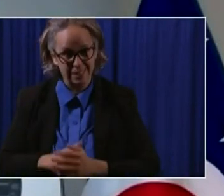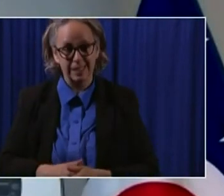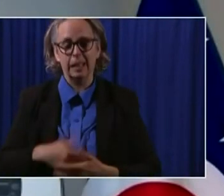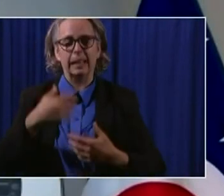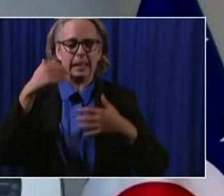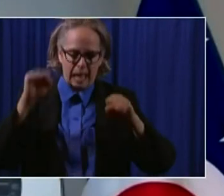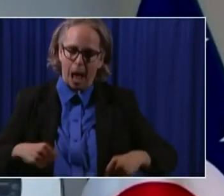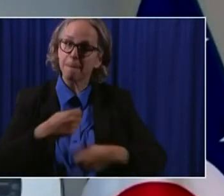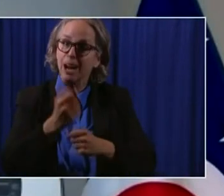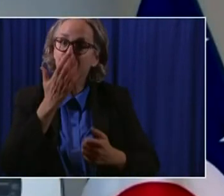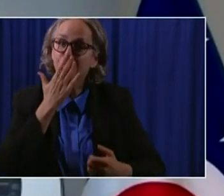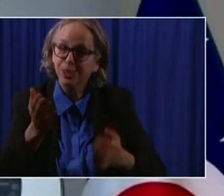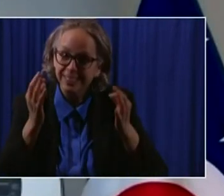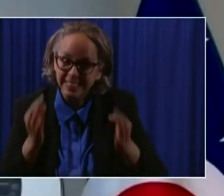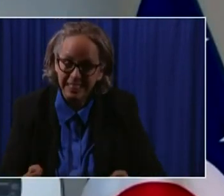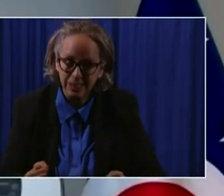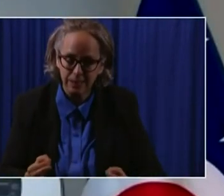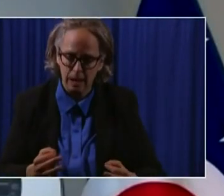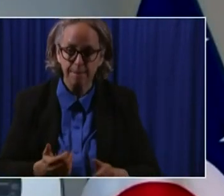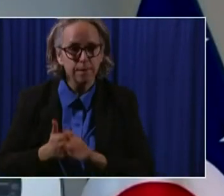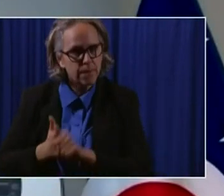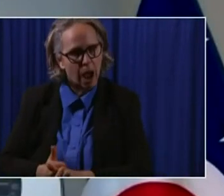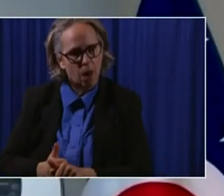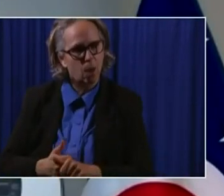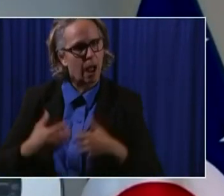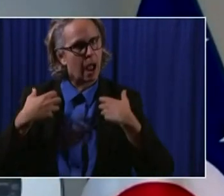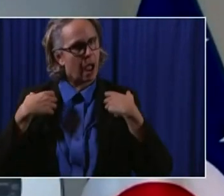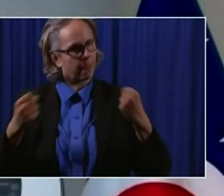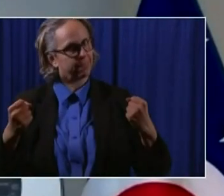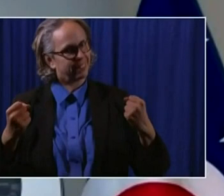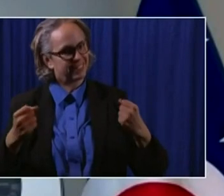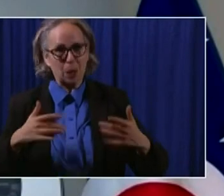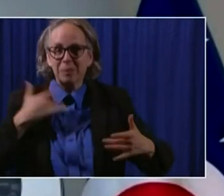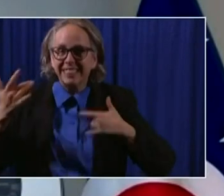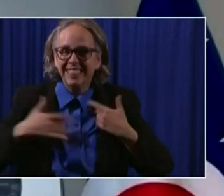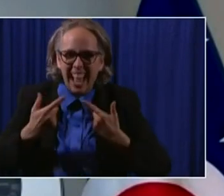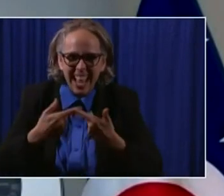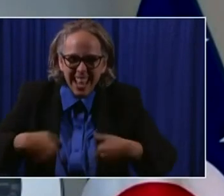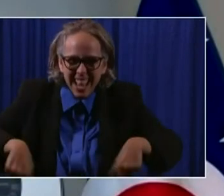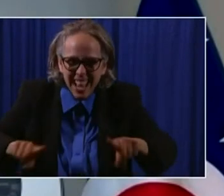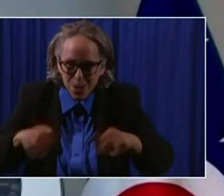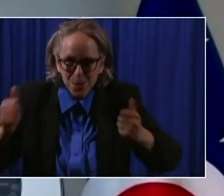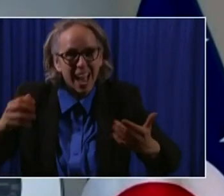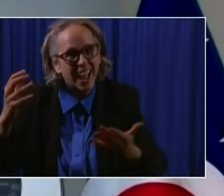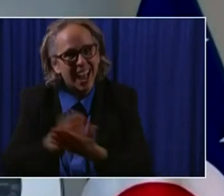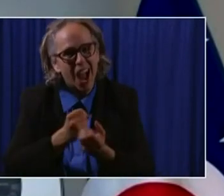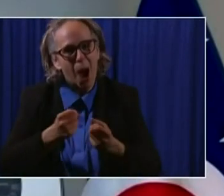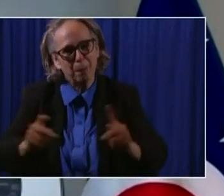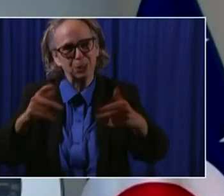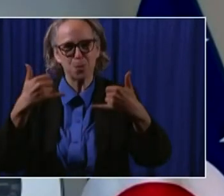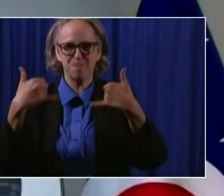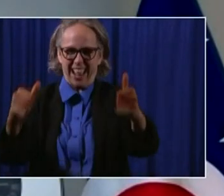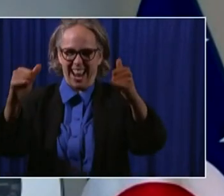for the opportunity that you have to do this the right way. Governor? Thanks, John. We're ready for questions.